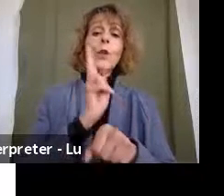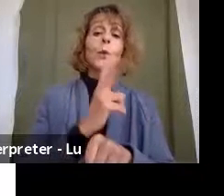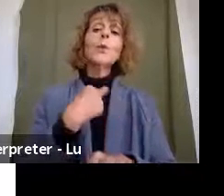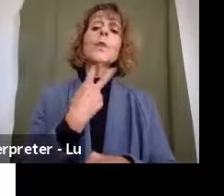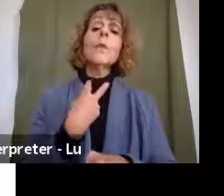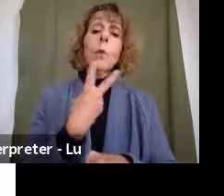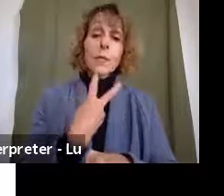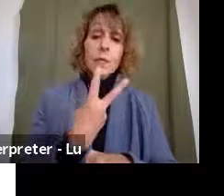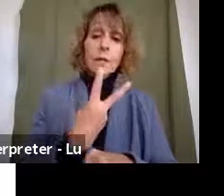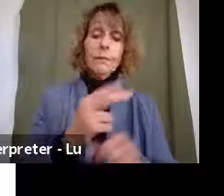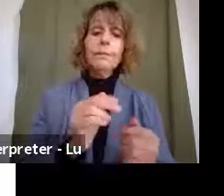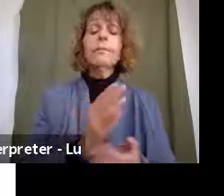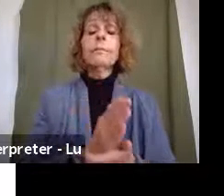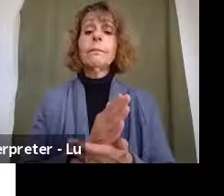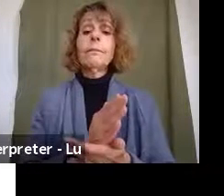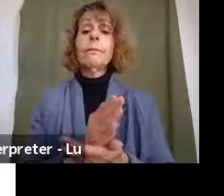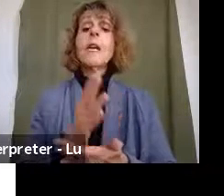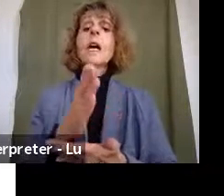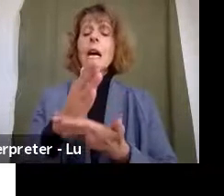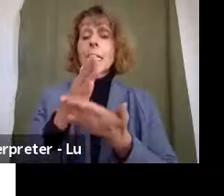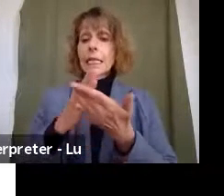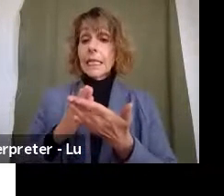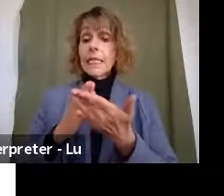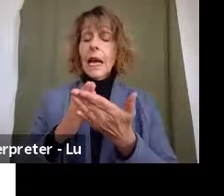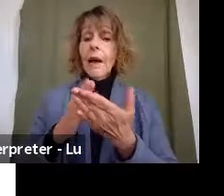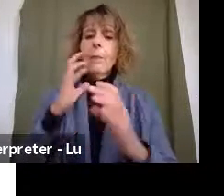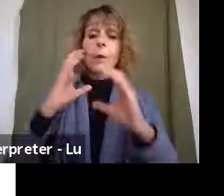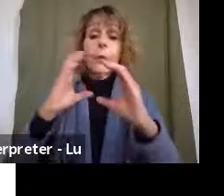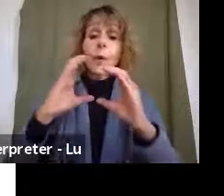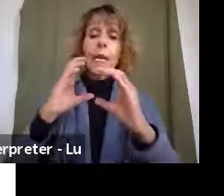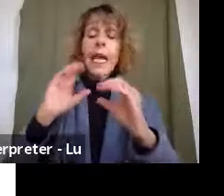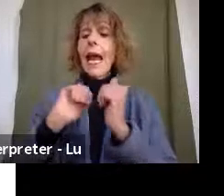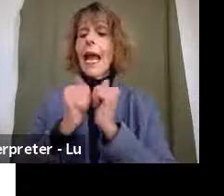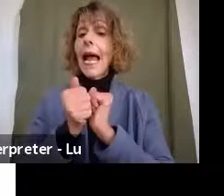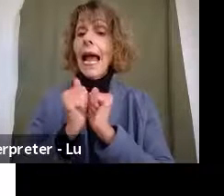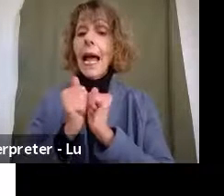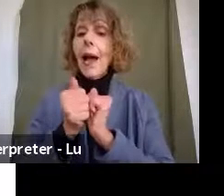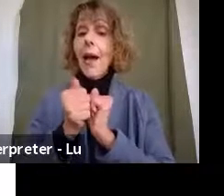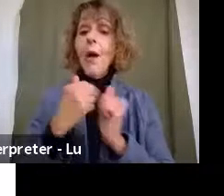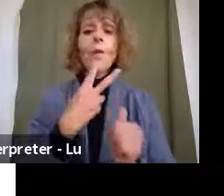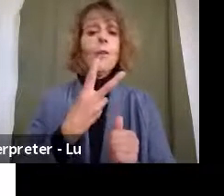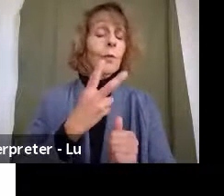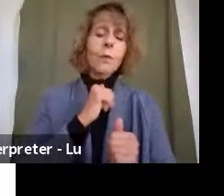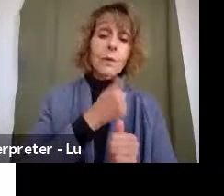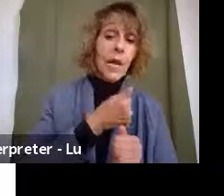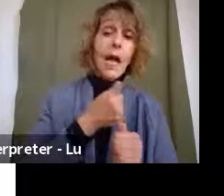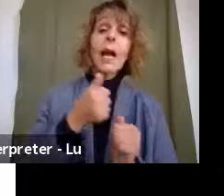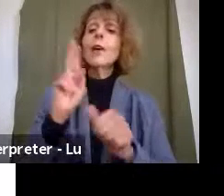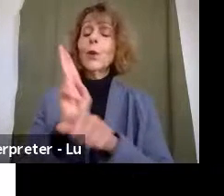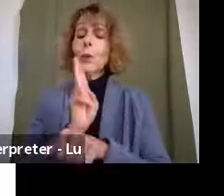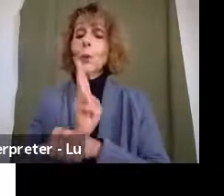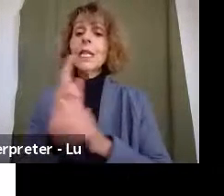people who communicate with through technology. So here we have someone who types